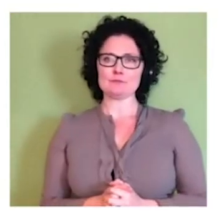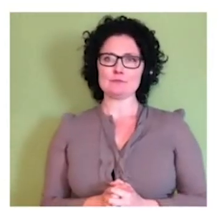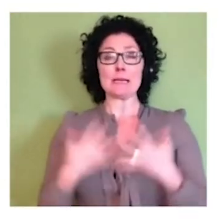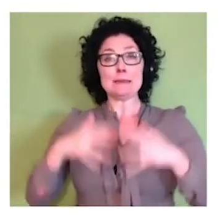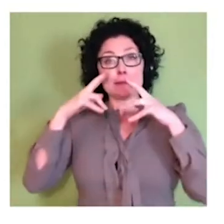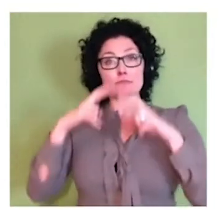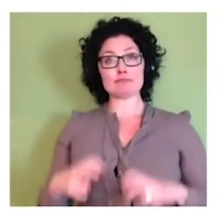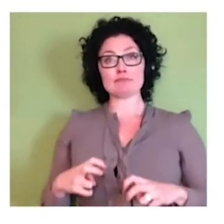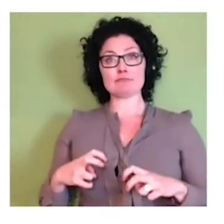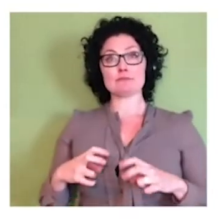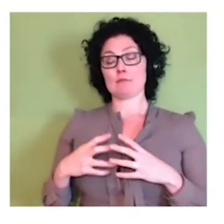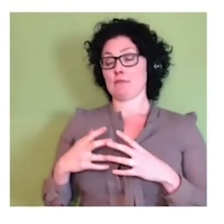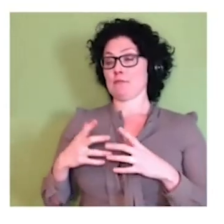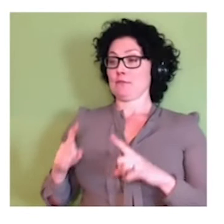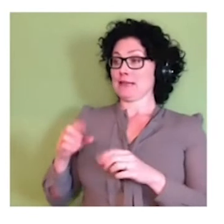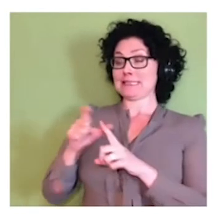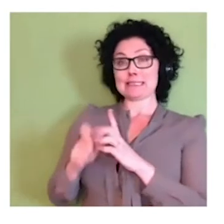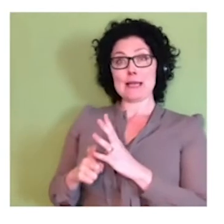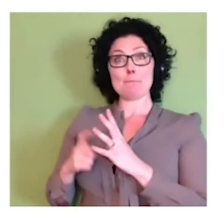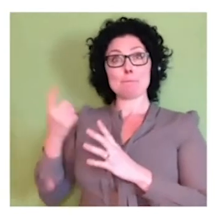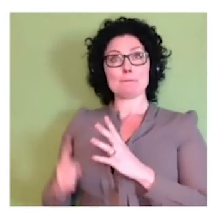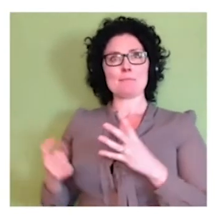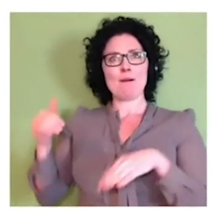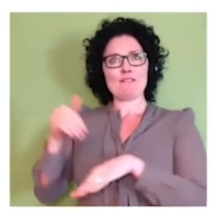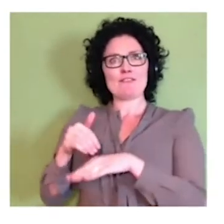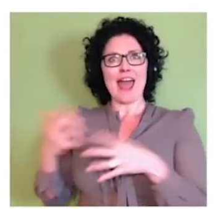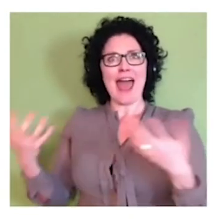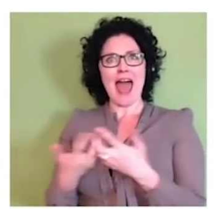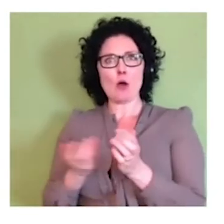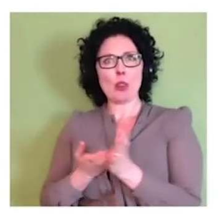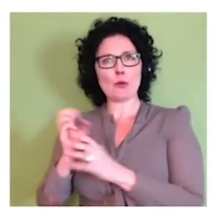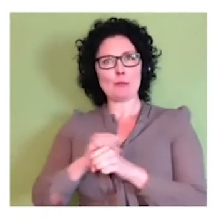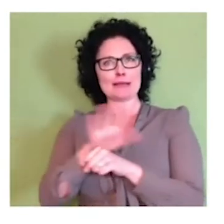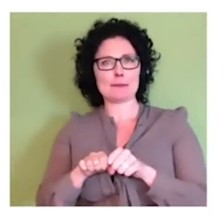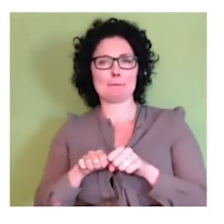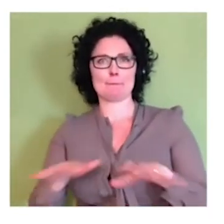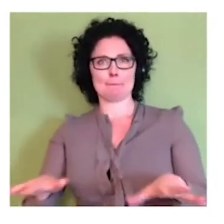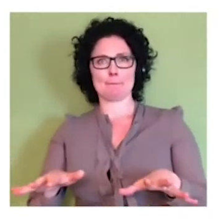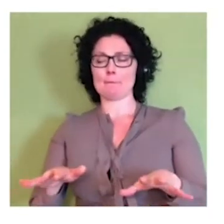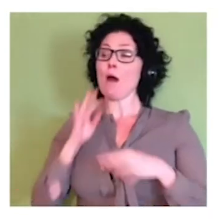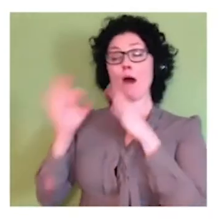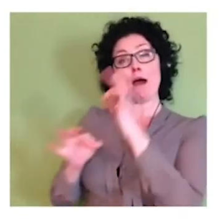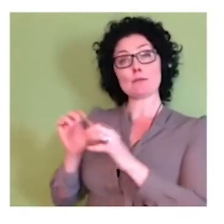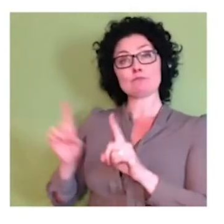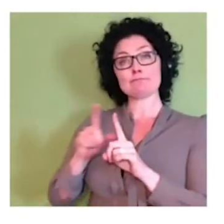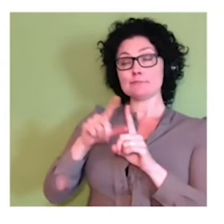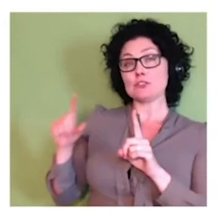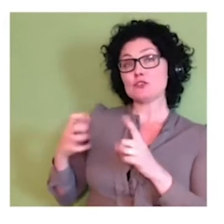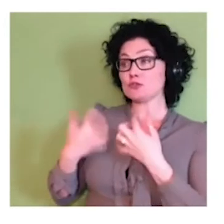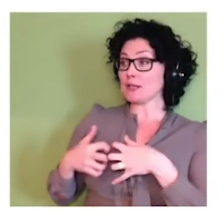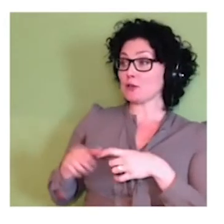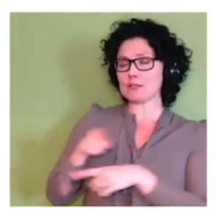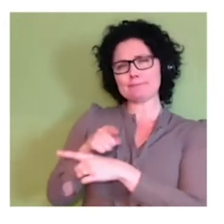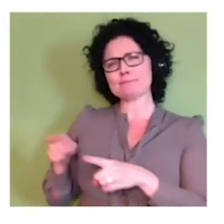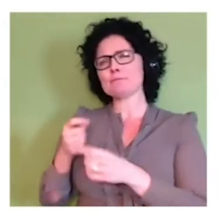disabled people were affected during the pandemic. When asked about digital technology, most participants described digital